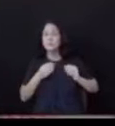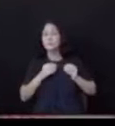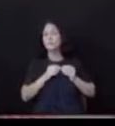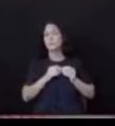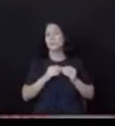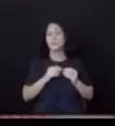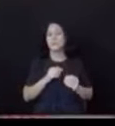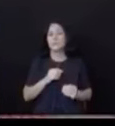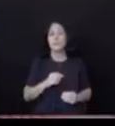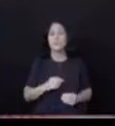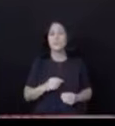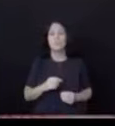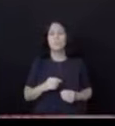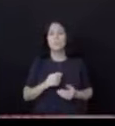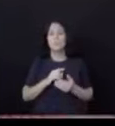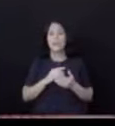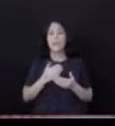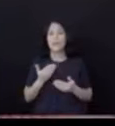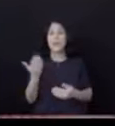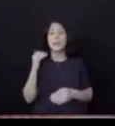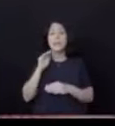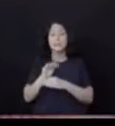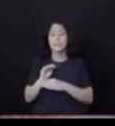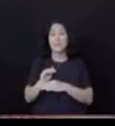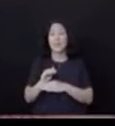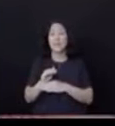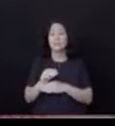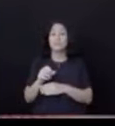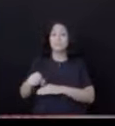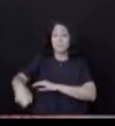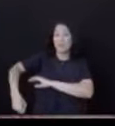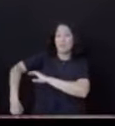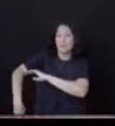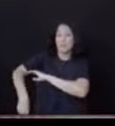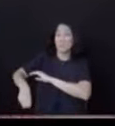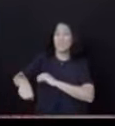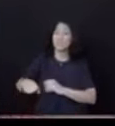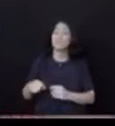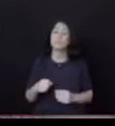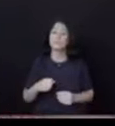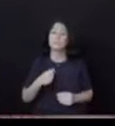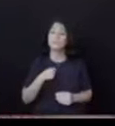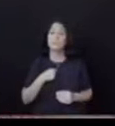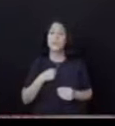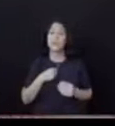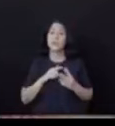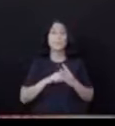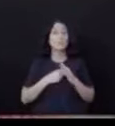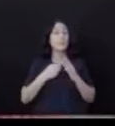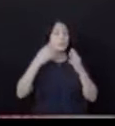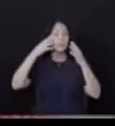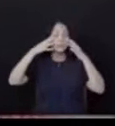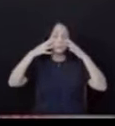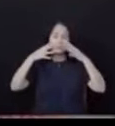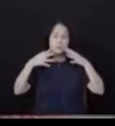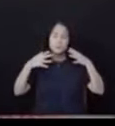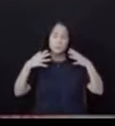and last night about midnight I just begin to leap